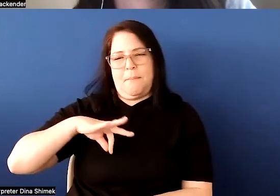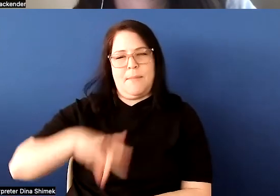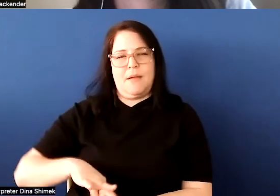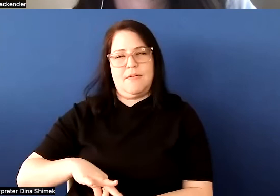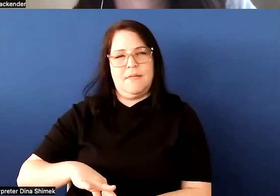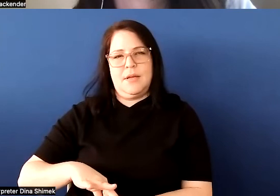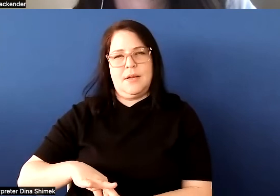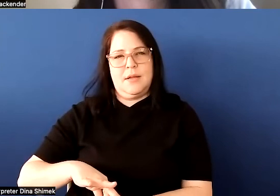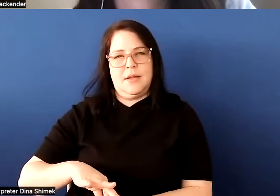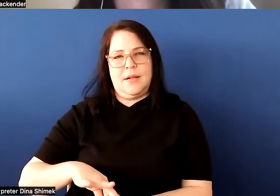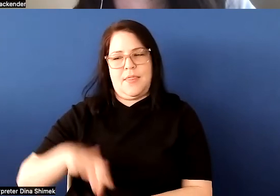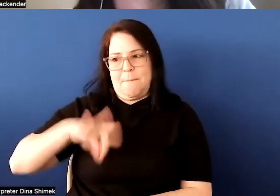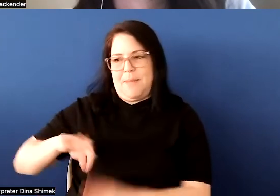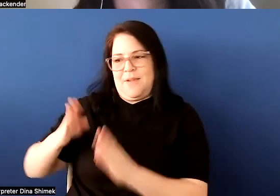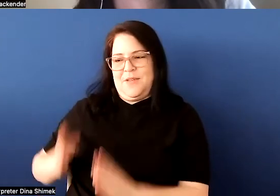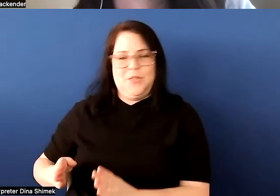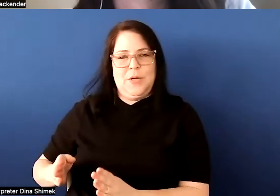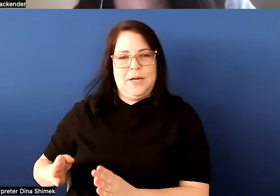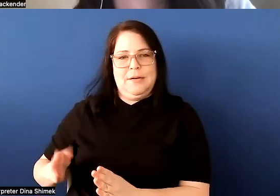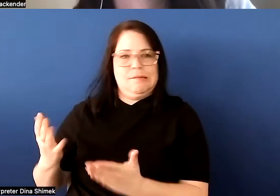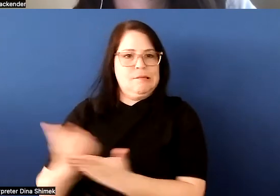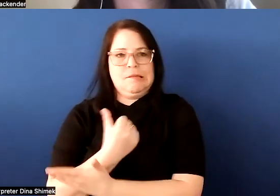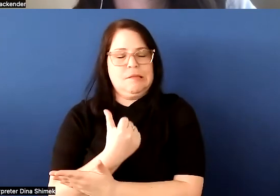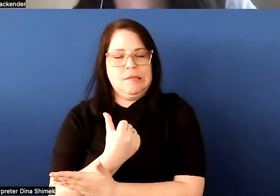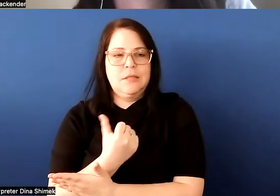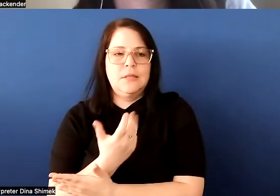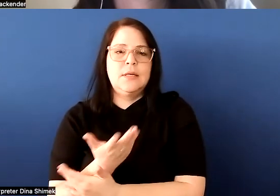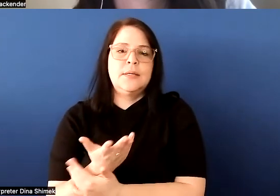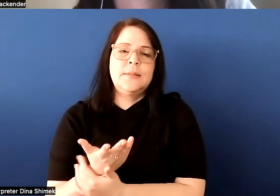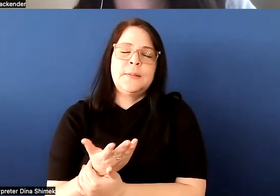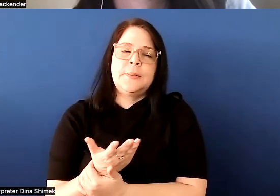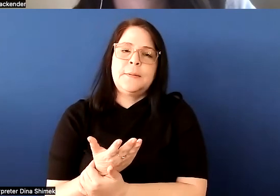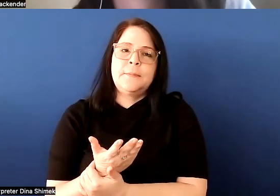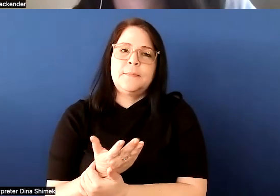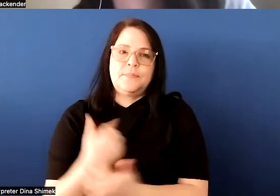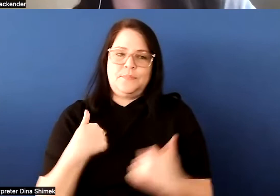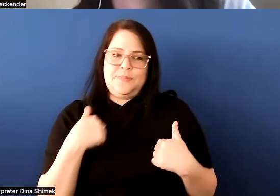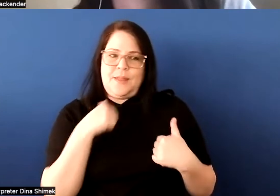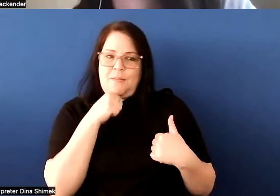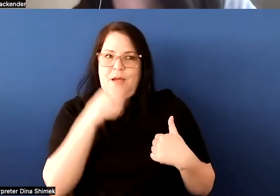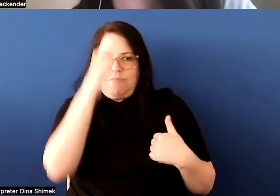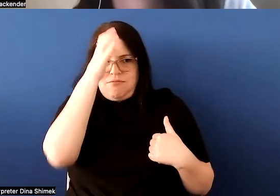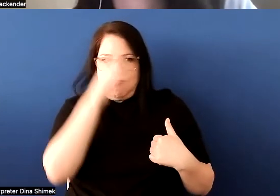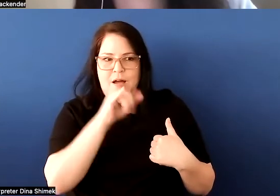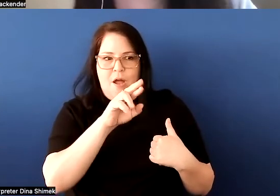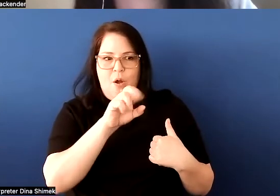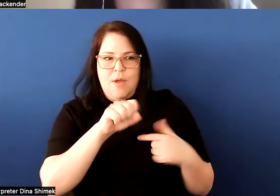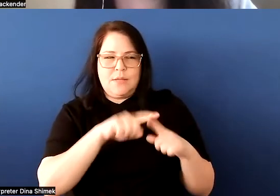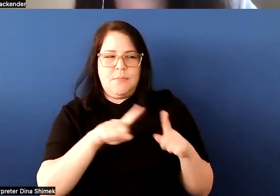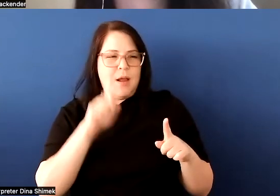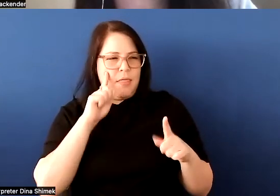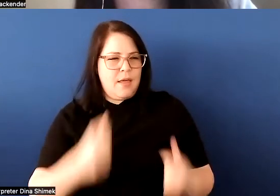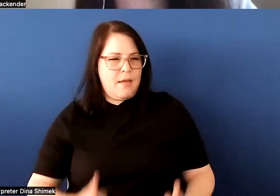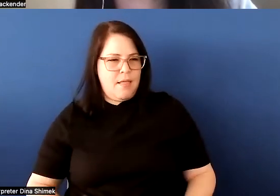the beneficiary side. I'm not the IRS, but I don't believe life insurance